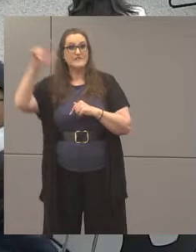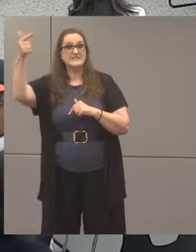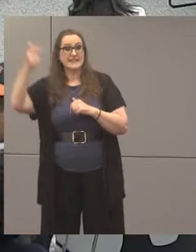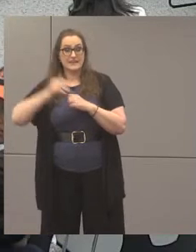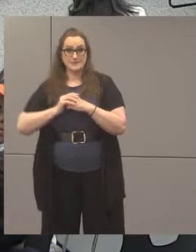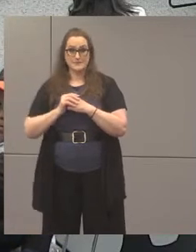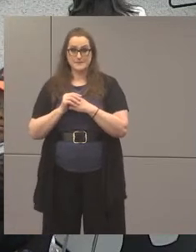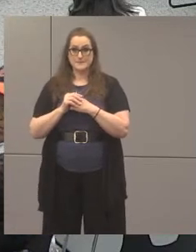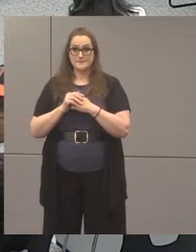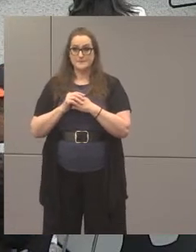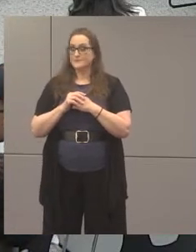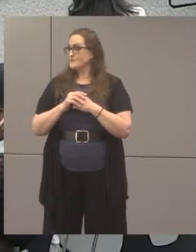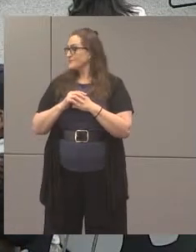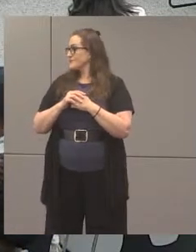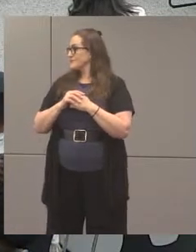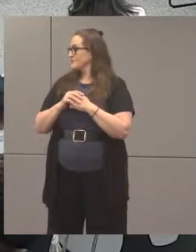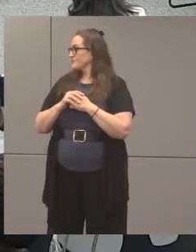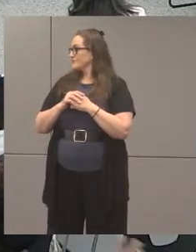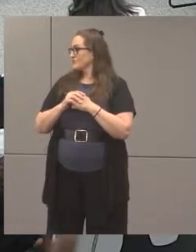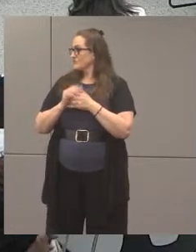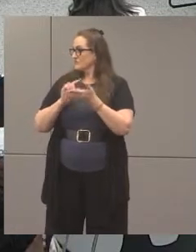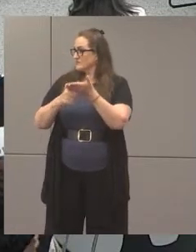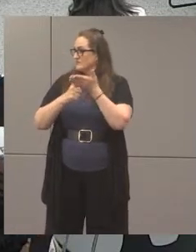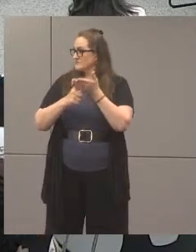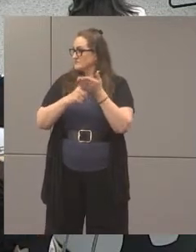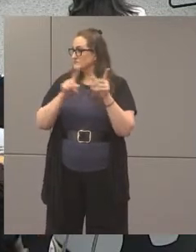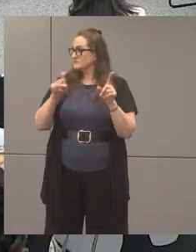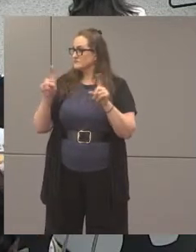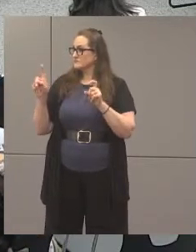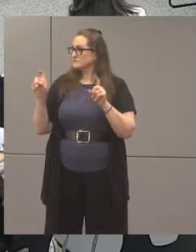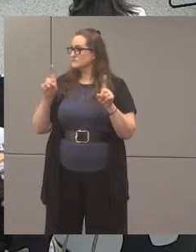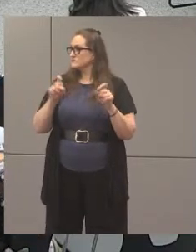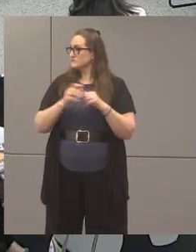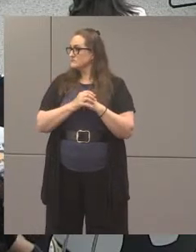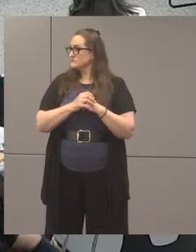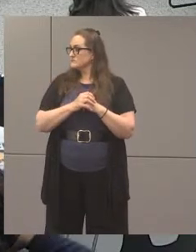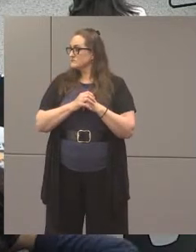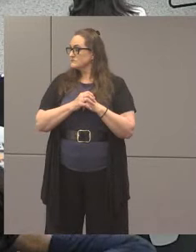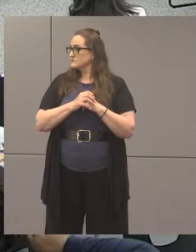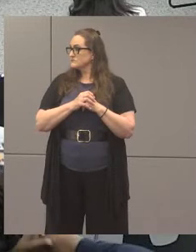second. Is there any discussion?